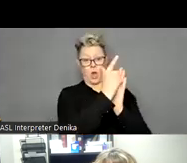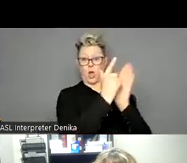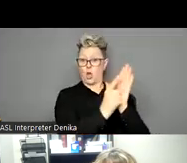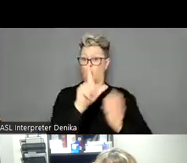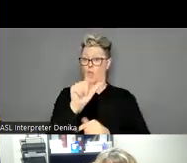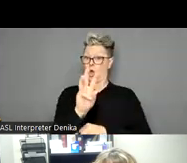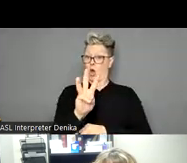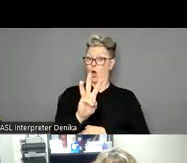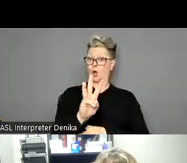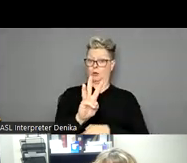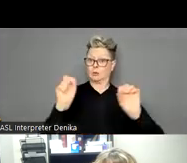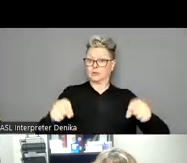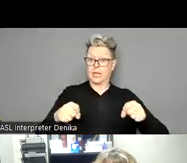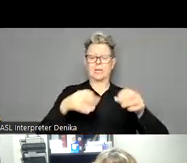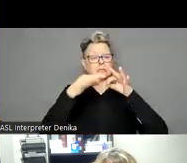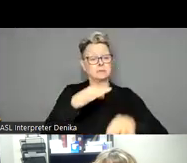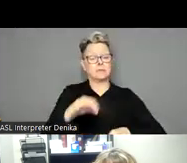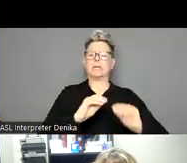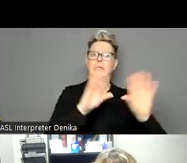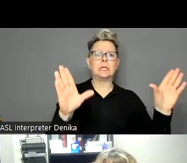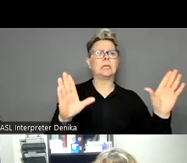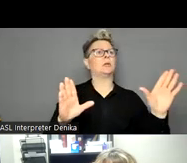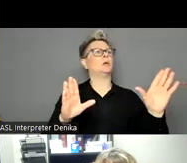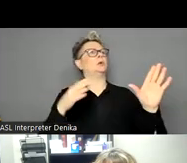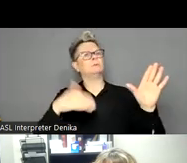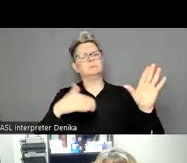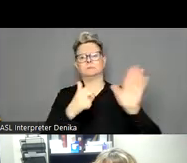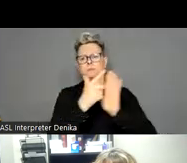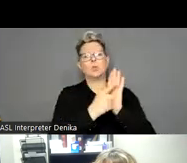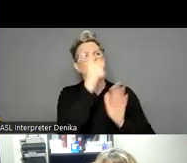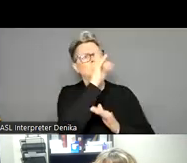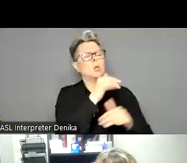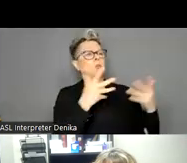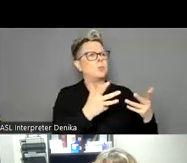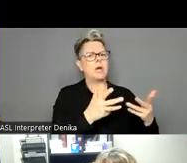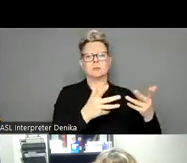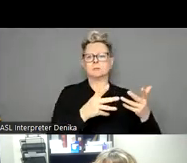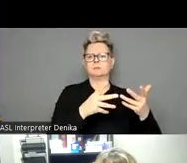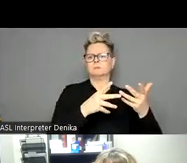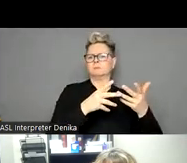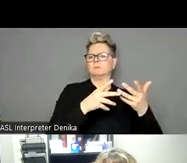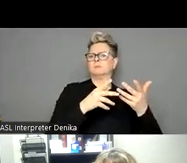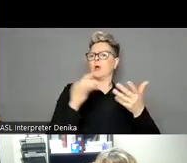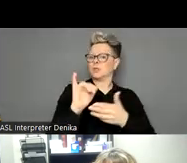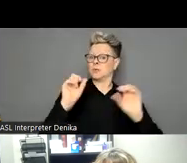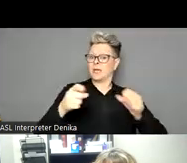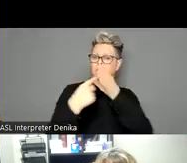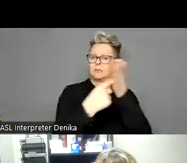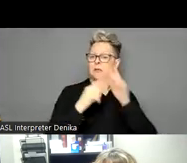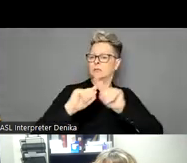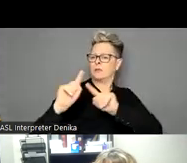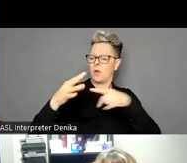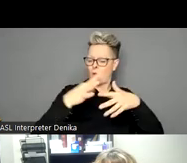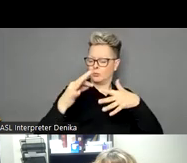example, that are in legislation. We can discuss possible options that you can have for making a legal